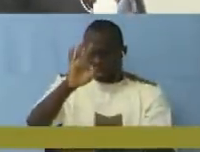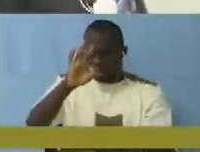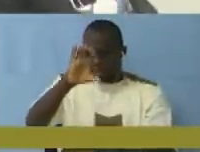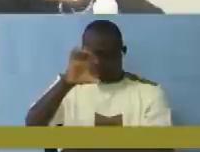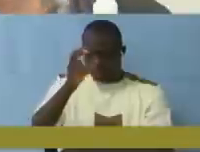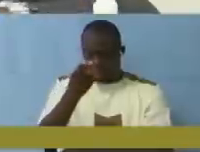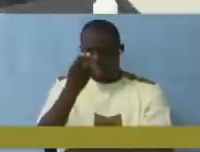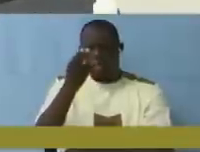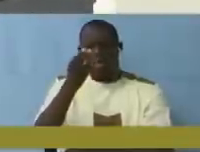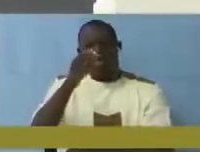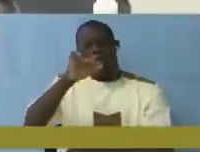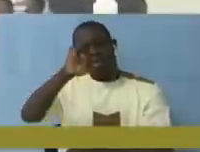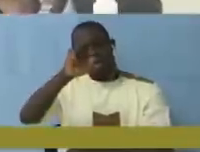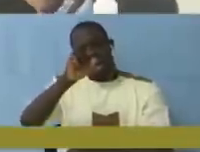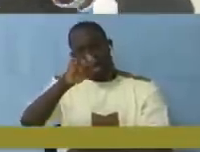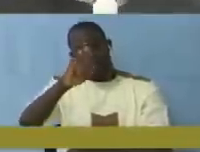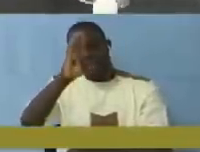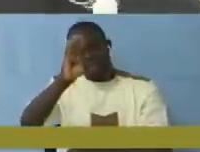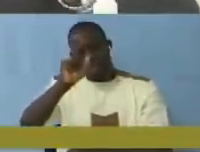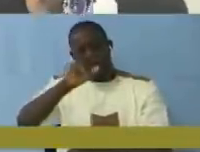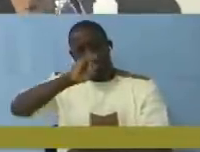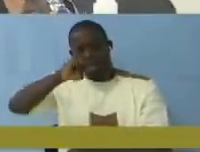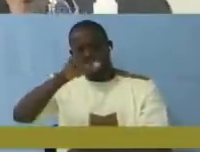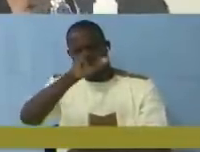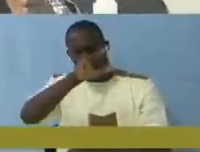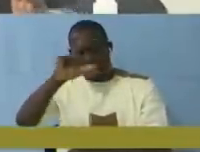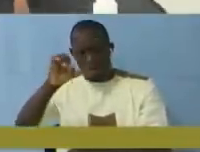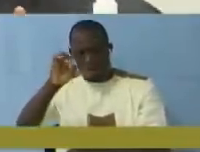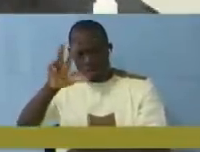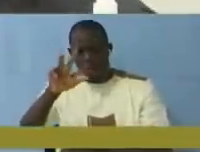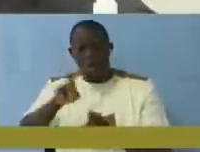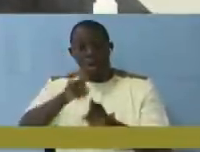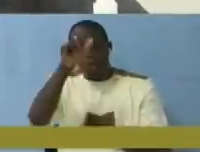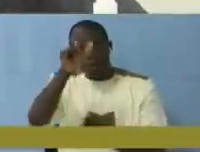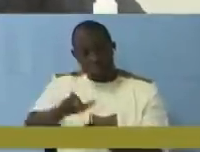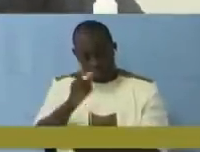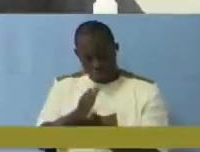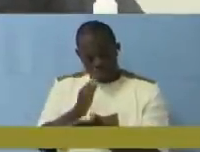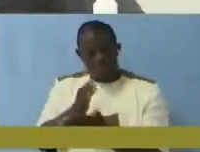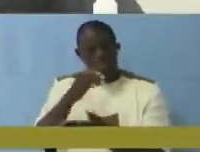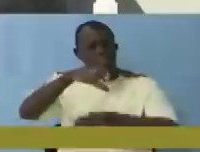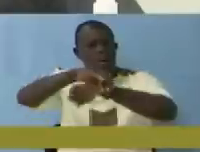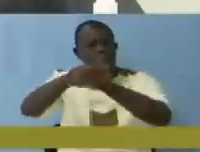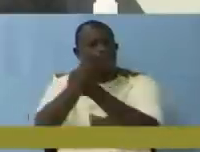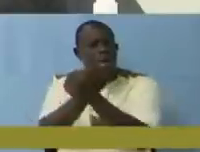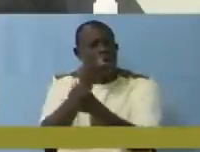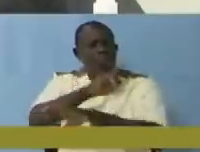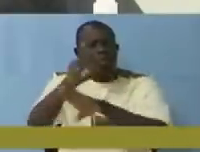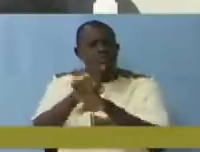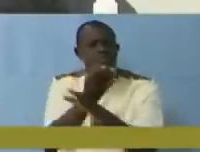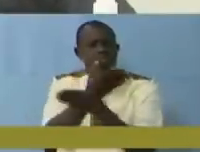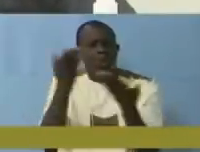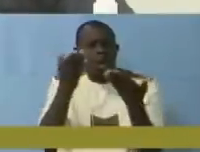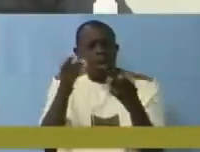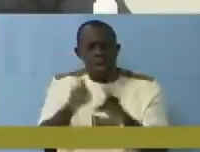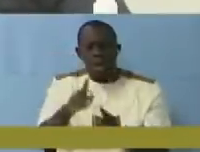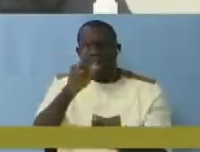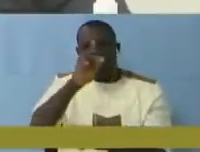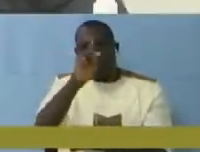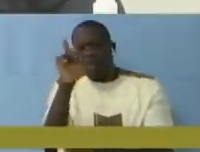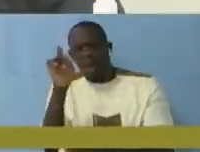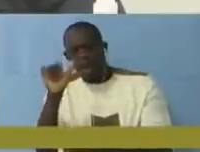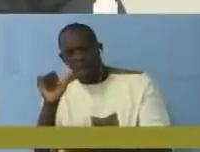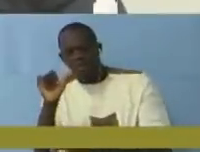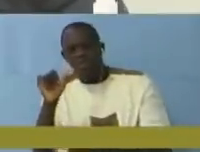ta o faratale yimuda da men. Senify was arrested at Kairaba Avenue. Senify yata muta Kairaba mbedo le kan. You